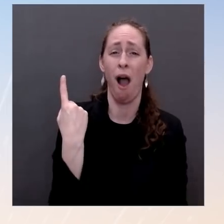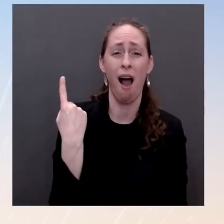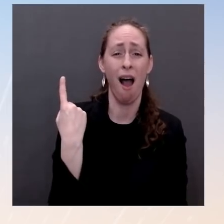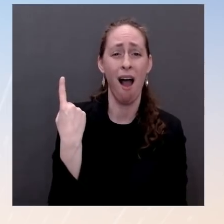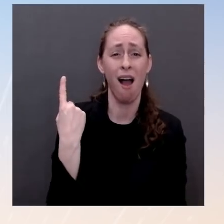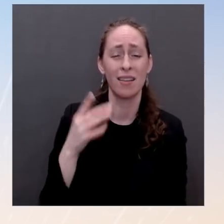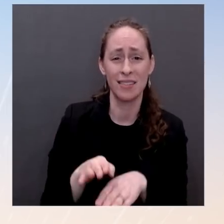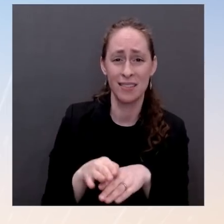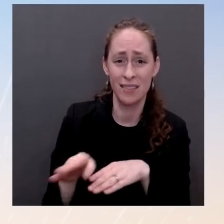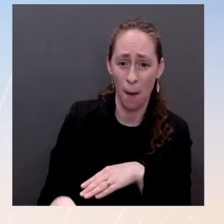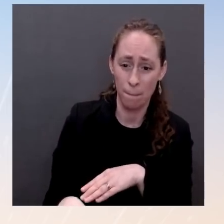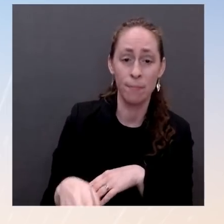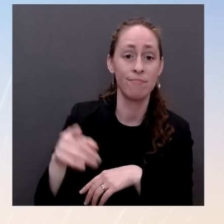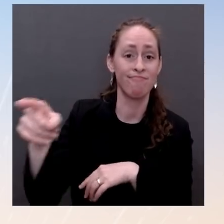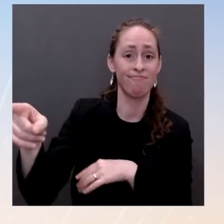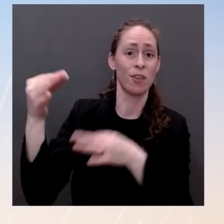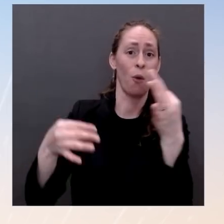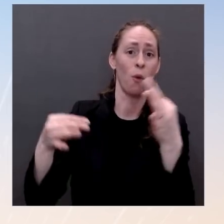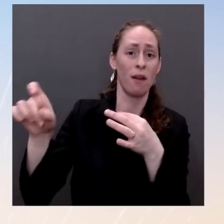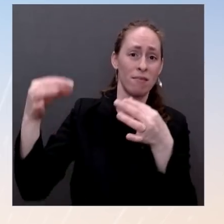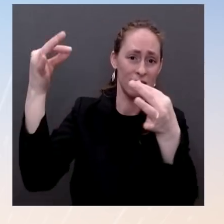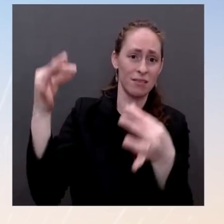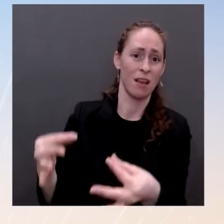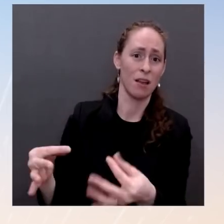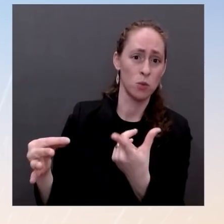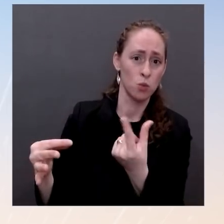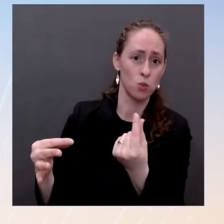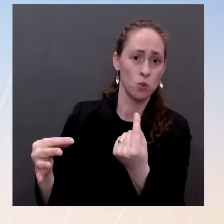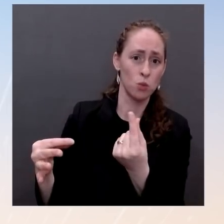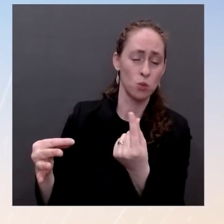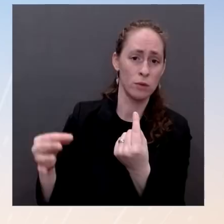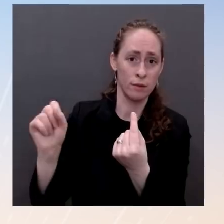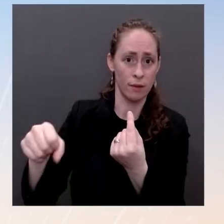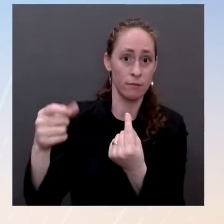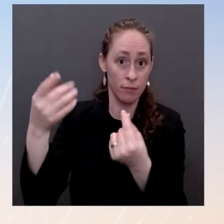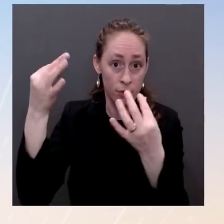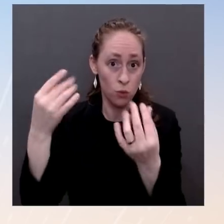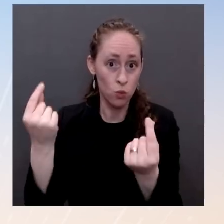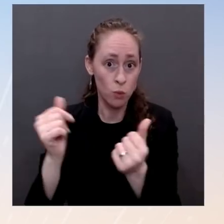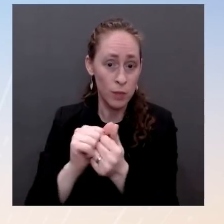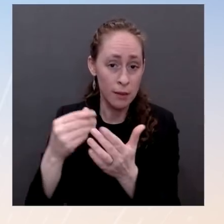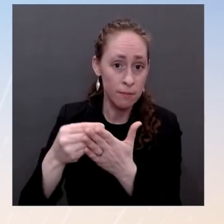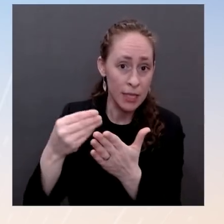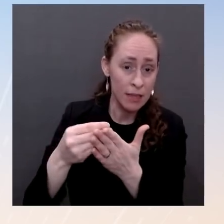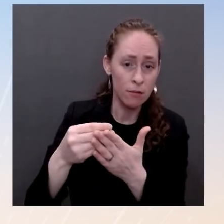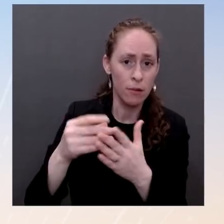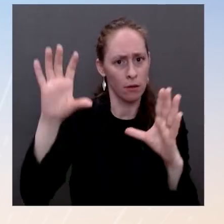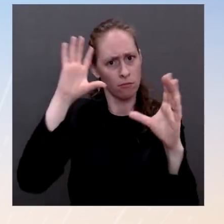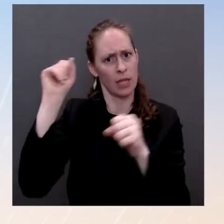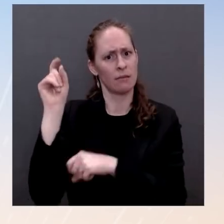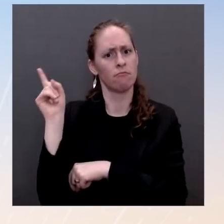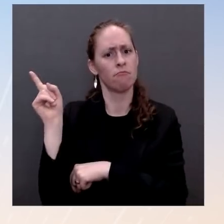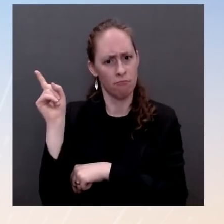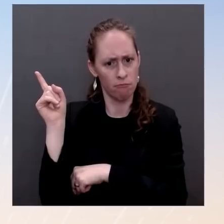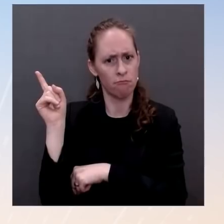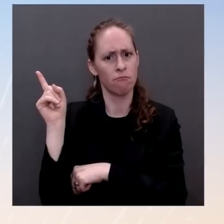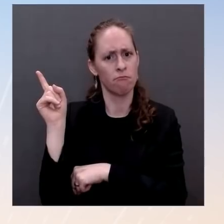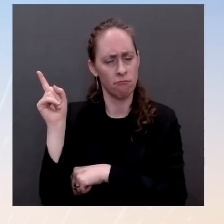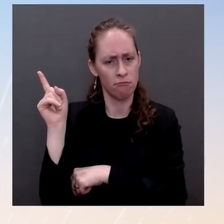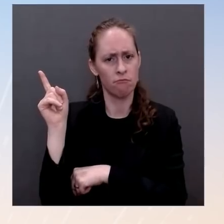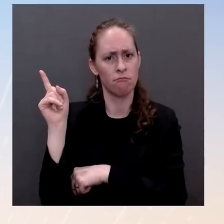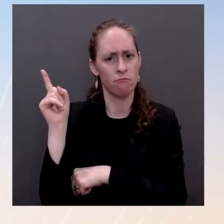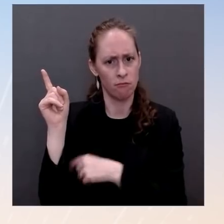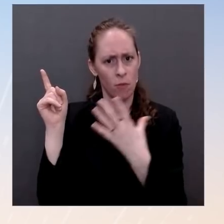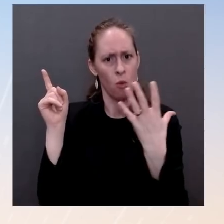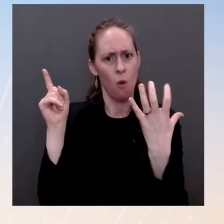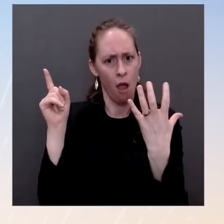the president was trying to do was enable certain U.S.-based assets belonging to Afghanistan's central bank to be used to benefit the Afghan people. Otherwise, it would